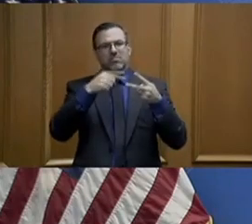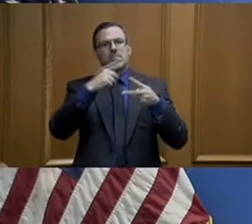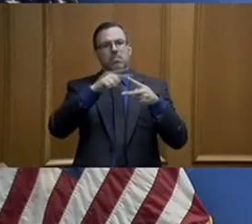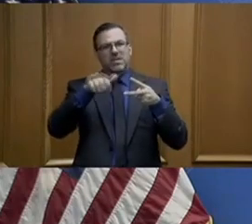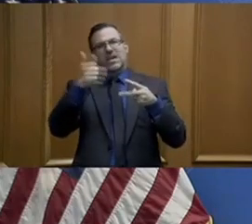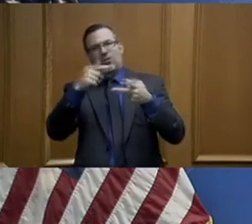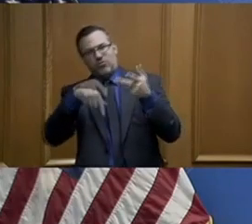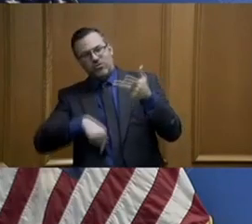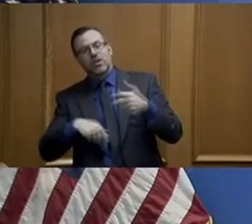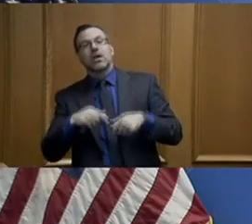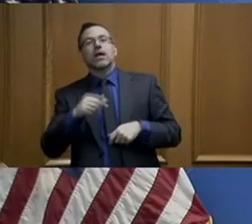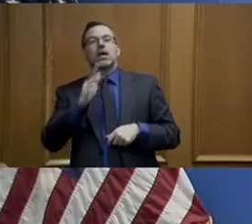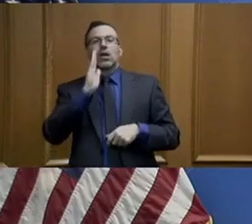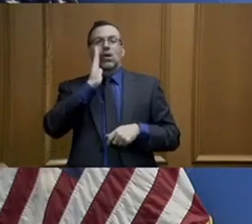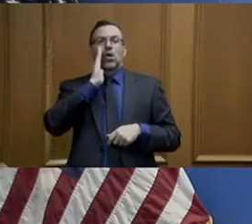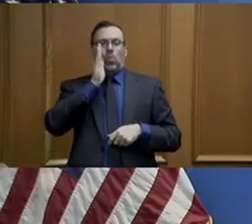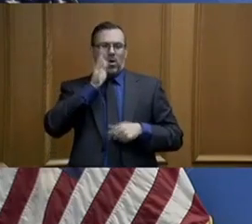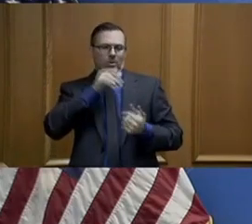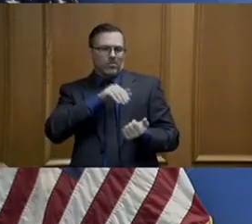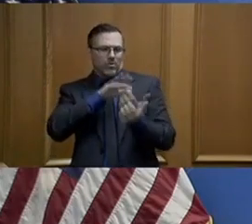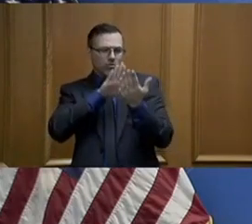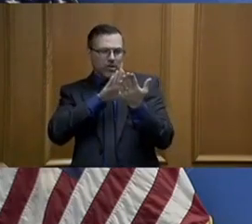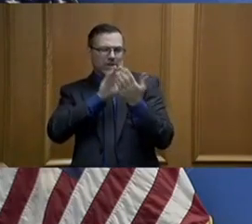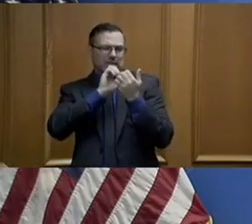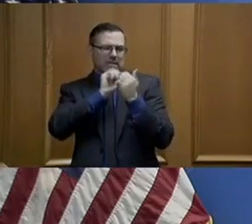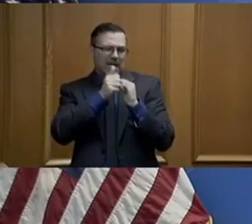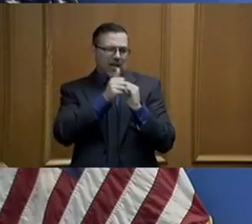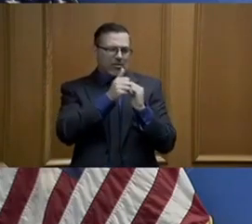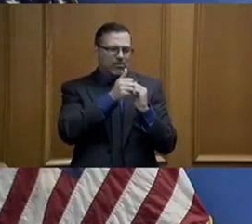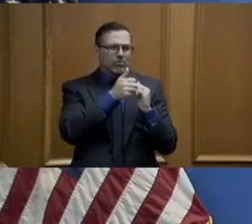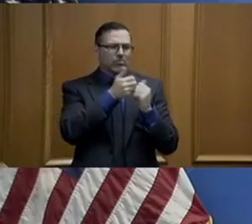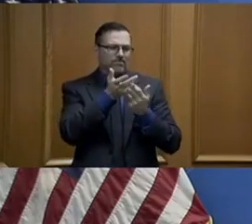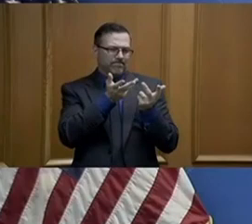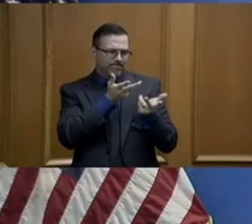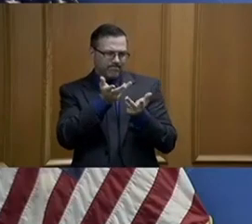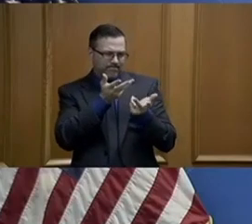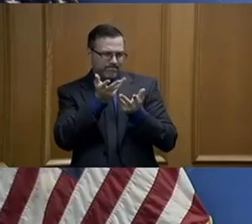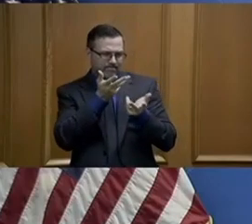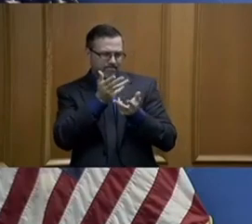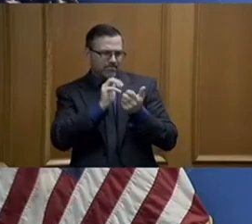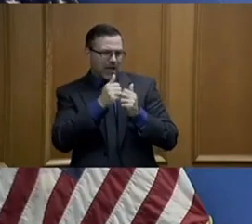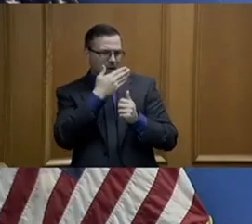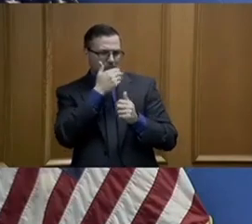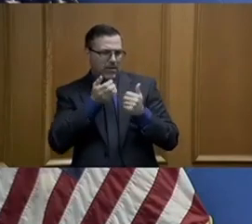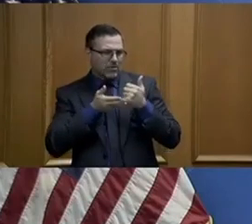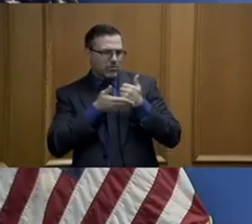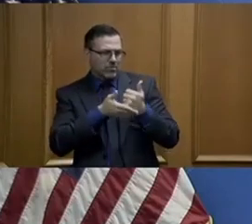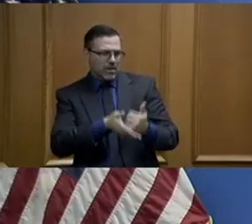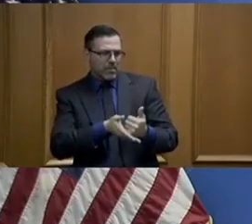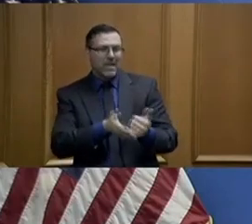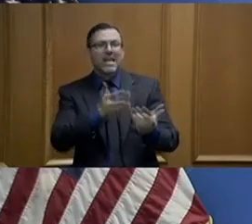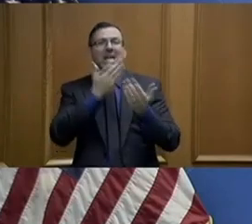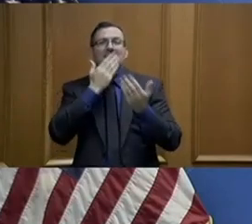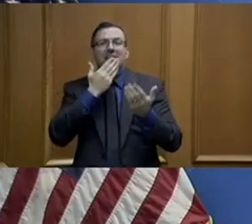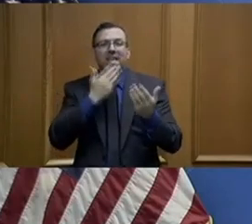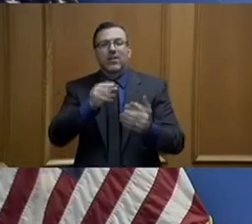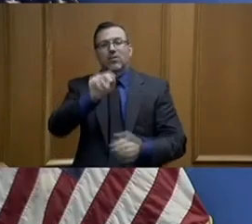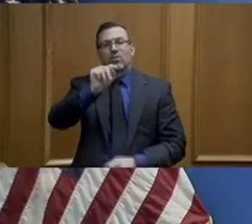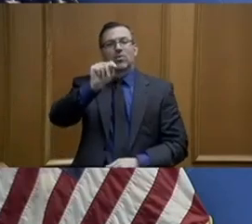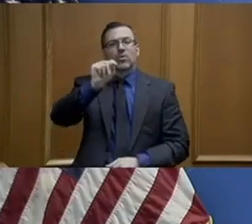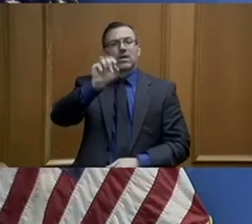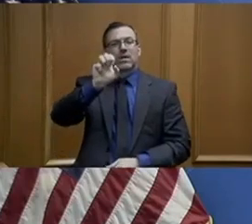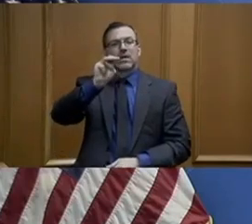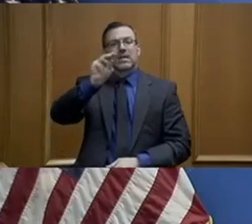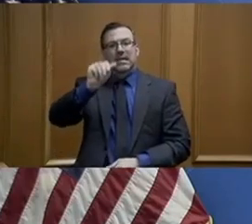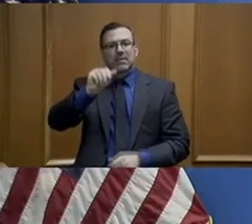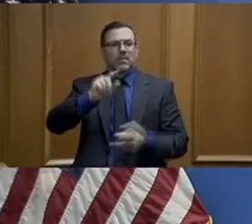unique tragedy that has struck in the middle of ongoing difficulties. So we thank TEMA for their efforts and FEMA for their continued